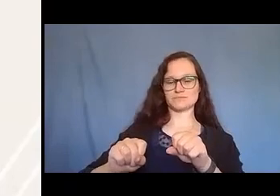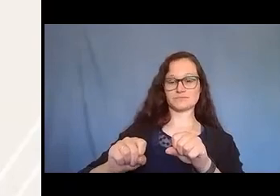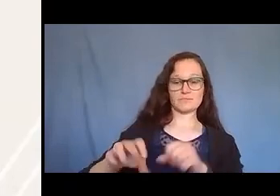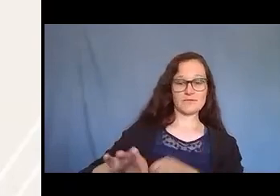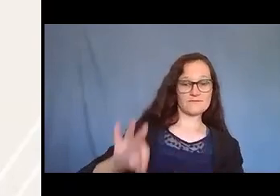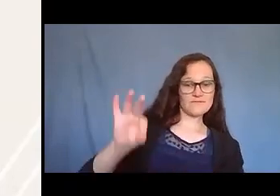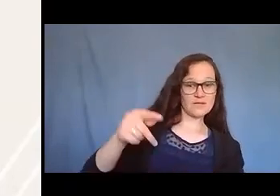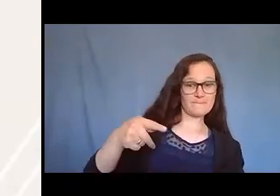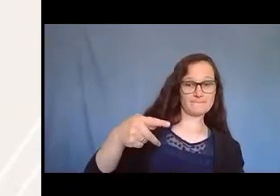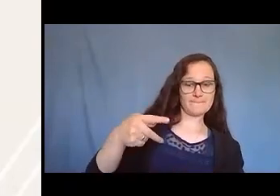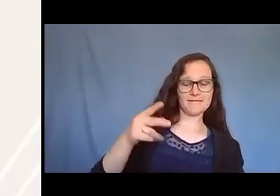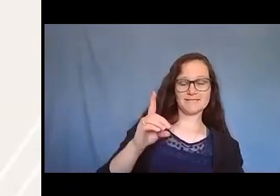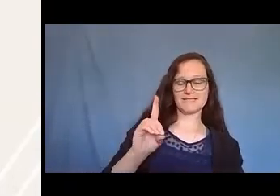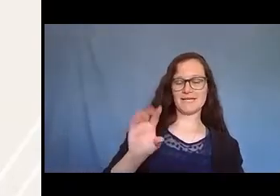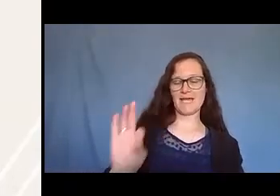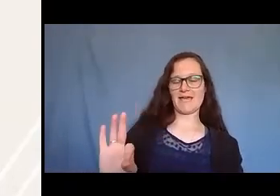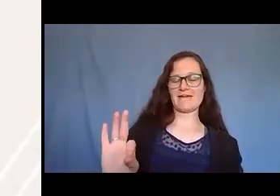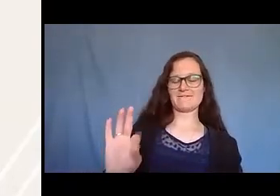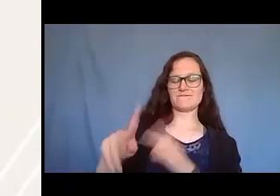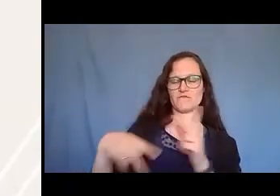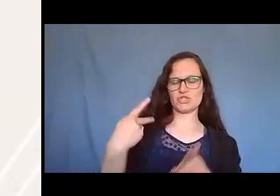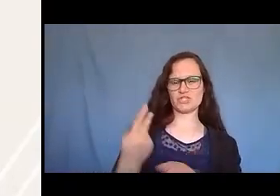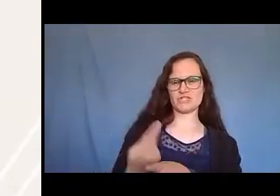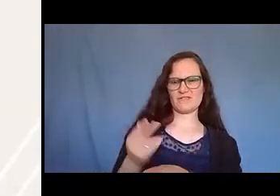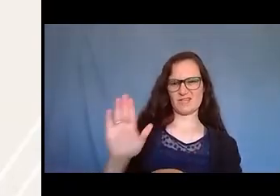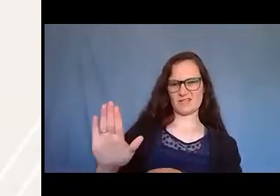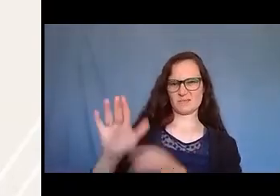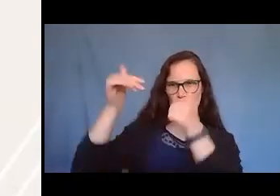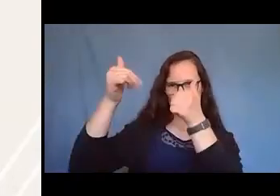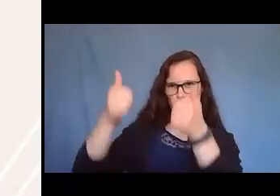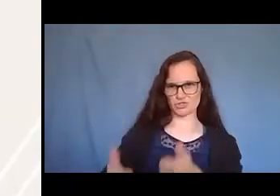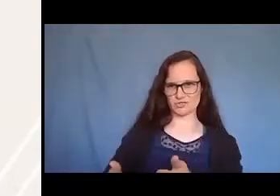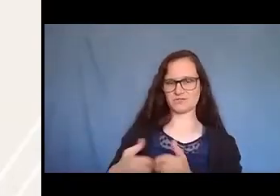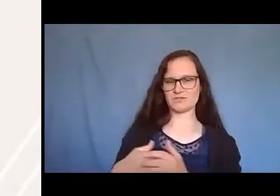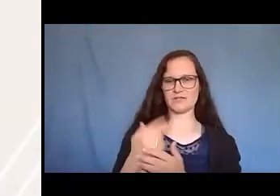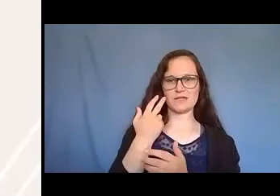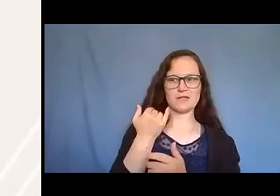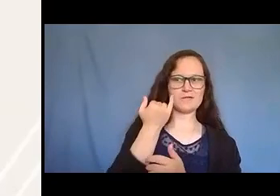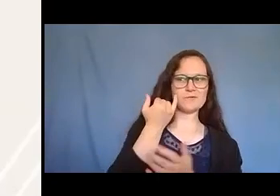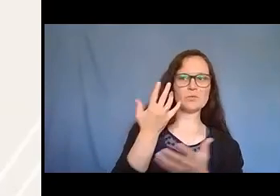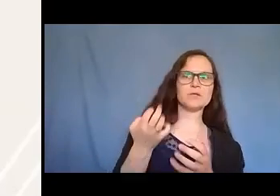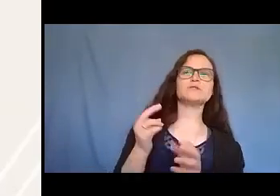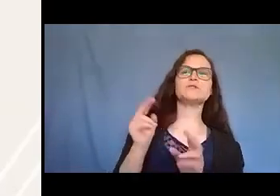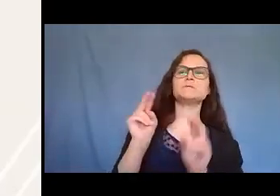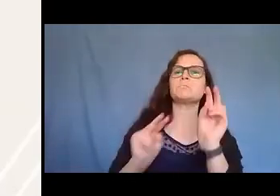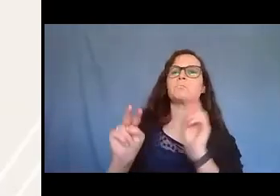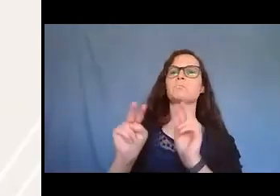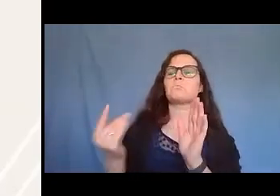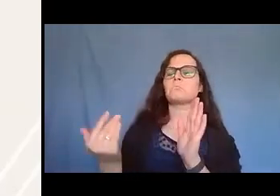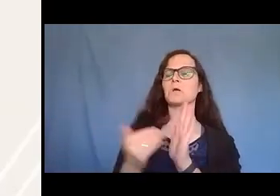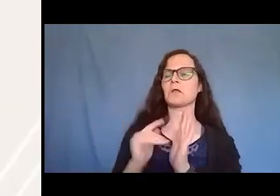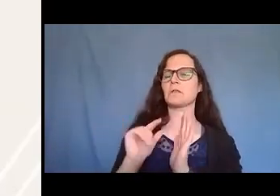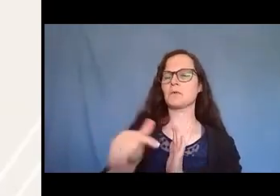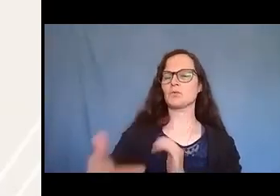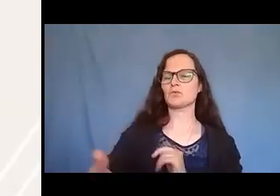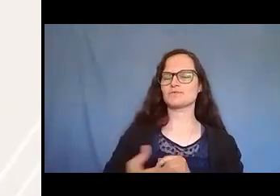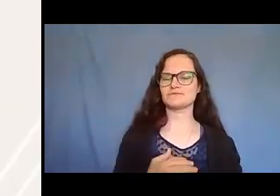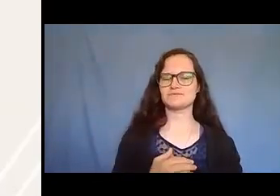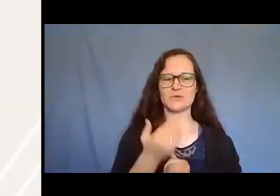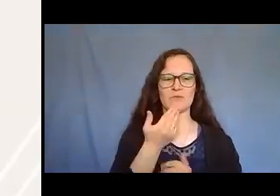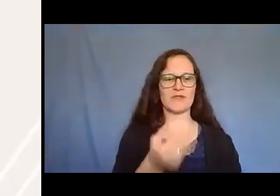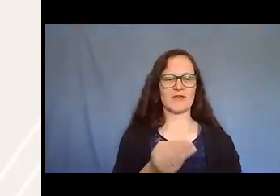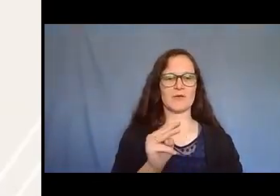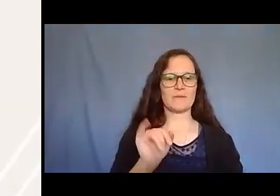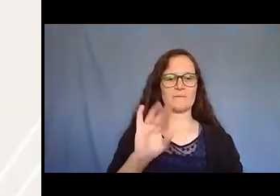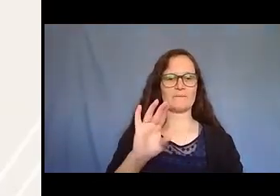version of Michael's poster if you want to refer to it later. But thank you again, Michael, for